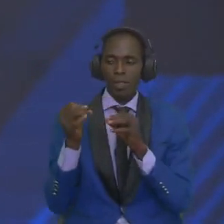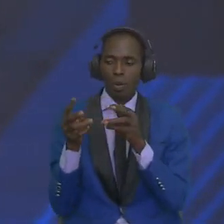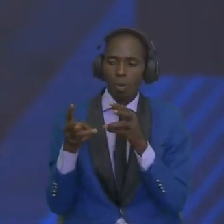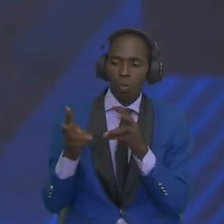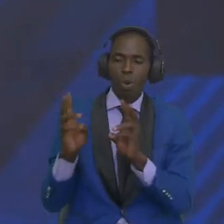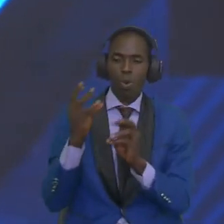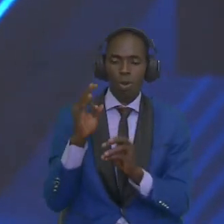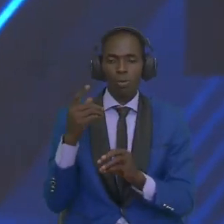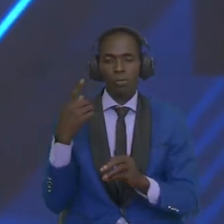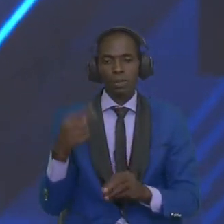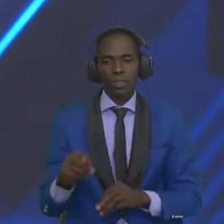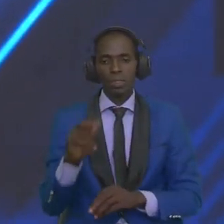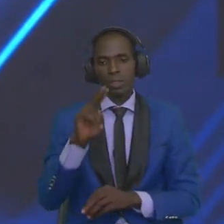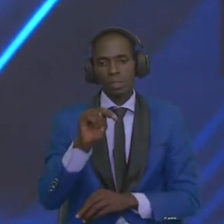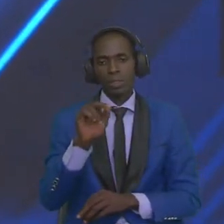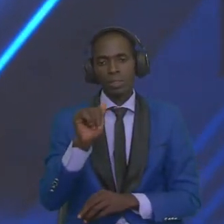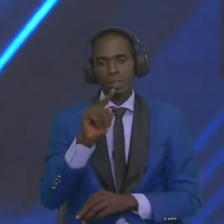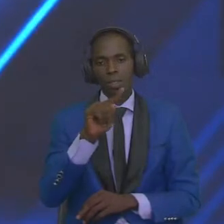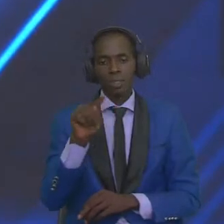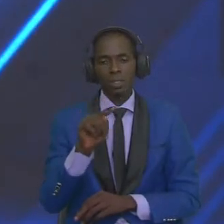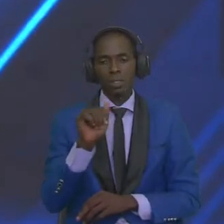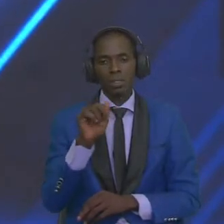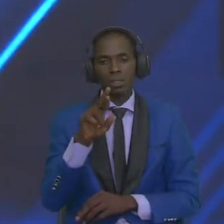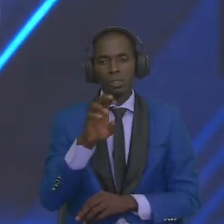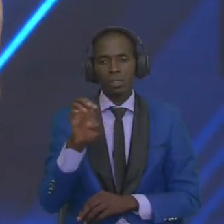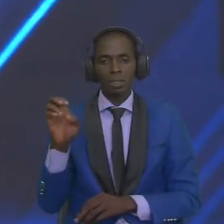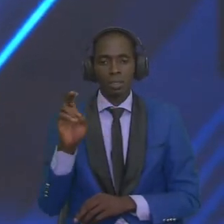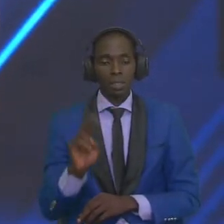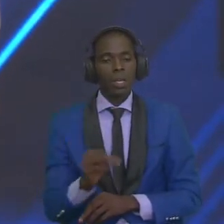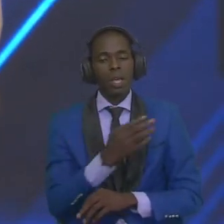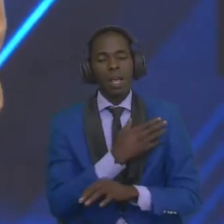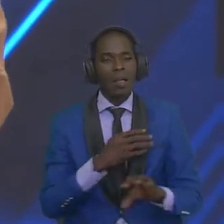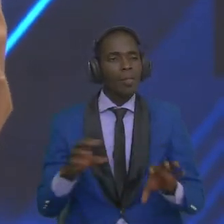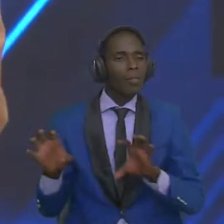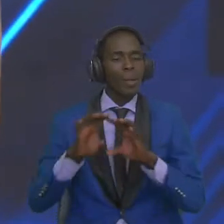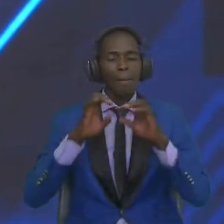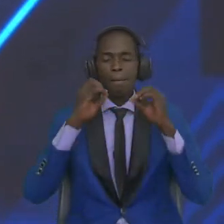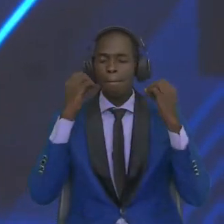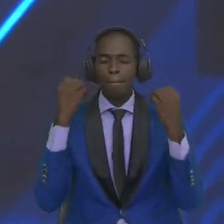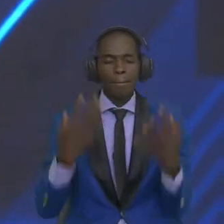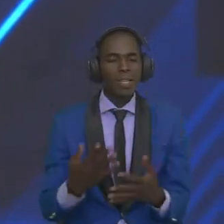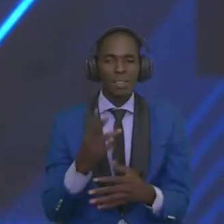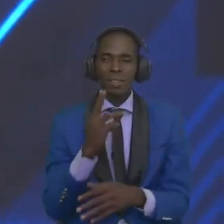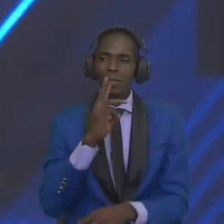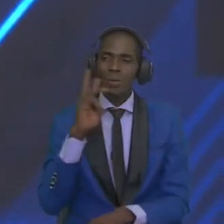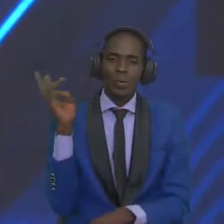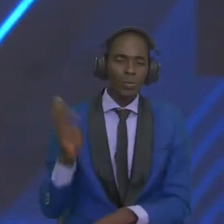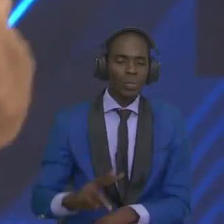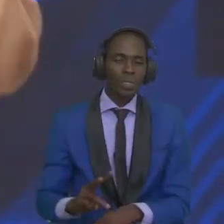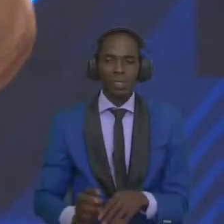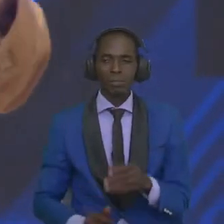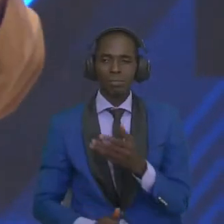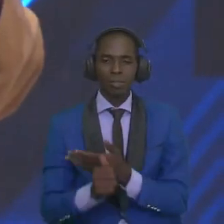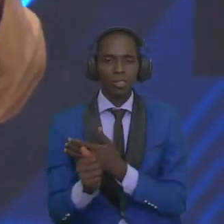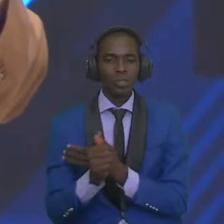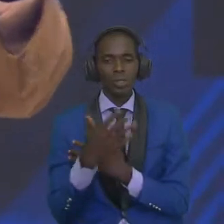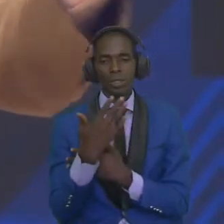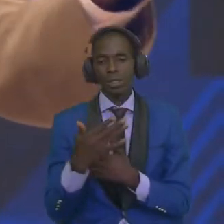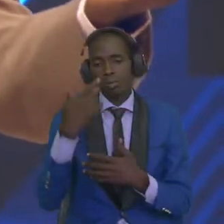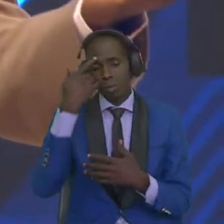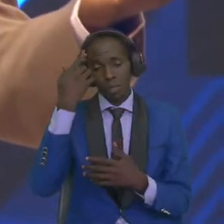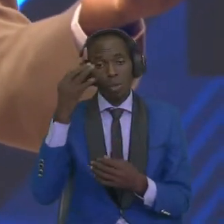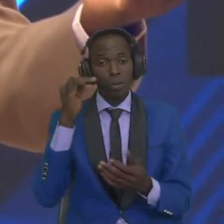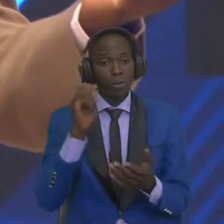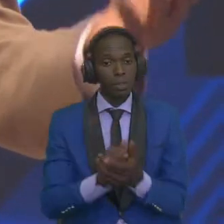the Nazarene and the way of Christ. And he did many terrible things because of that. And then he